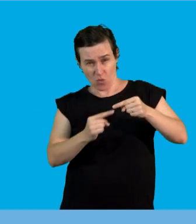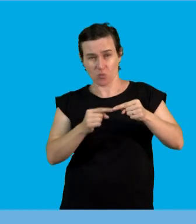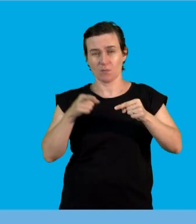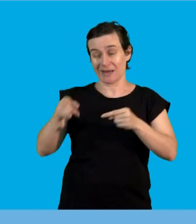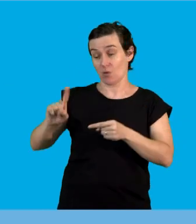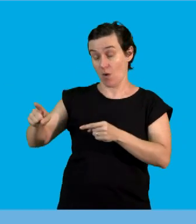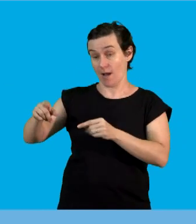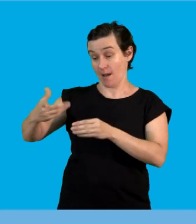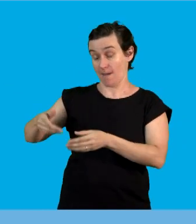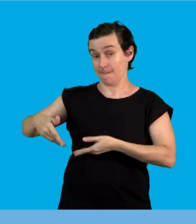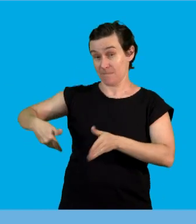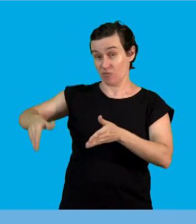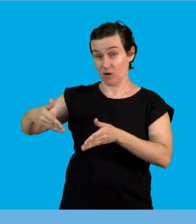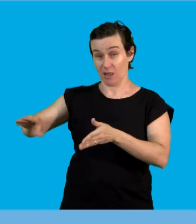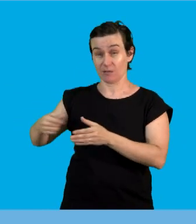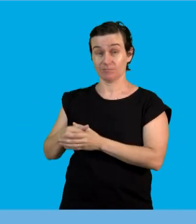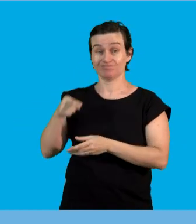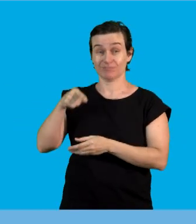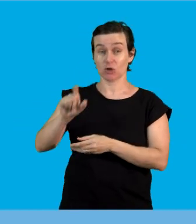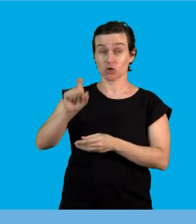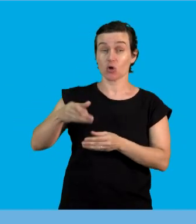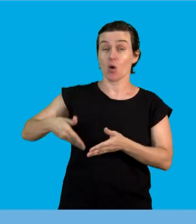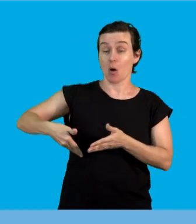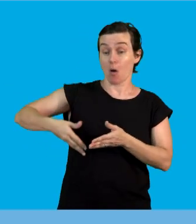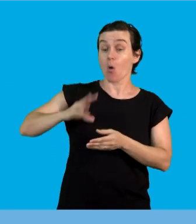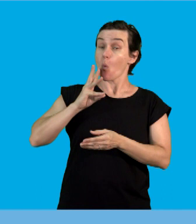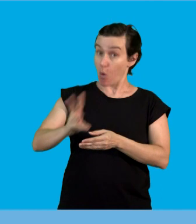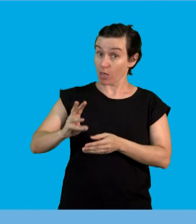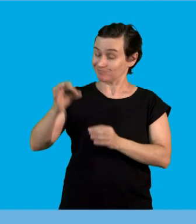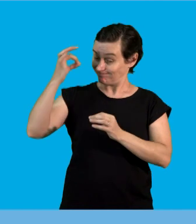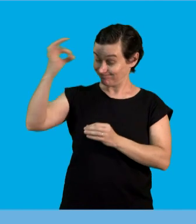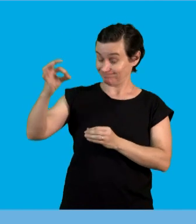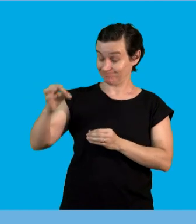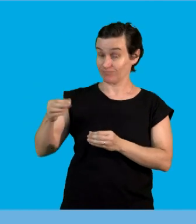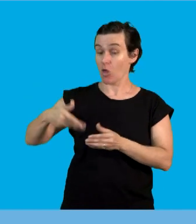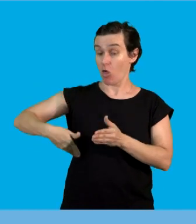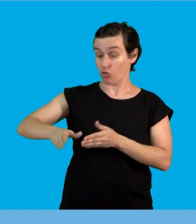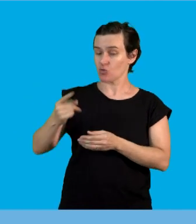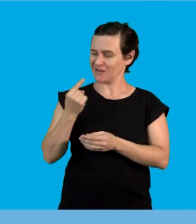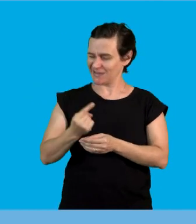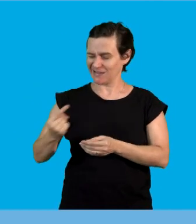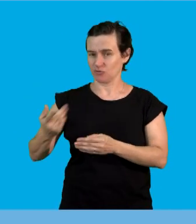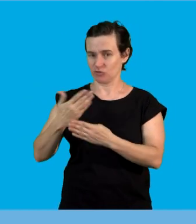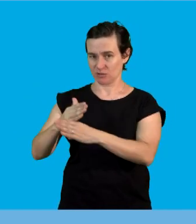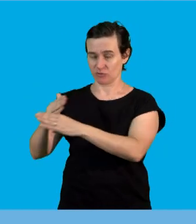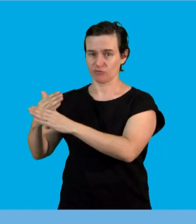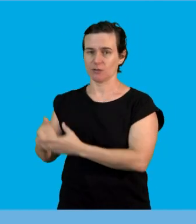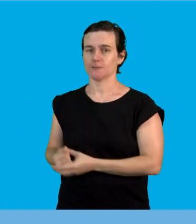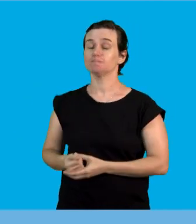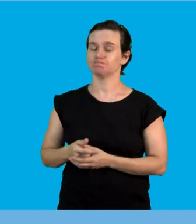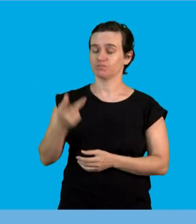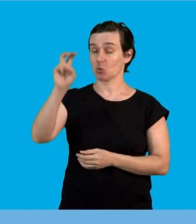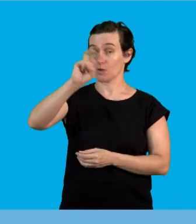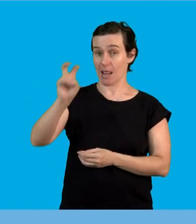circuit, the charge will pass through each resistor in the circuit. So, as your charge is moving from one point to the